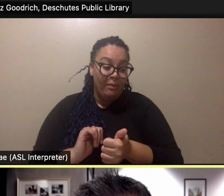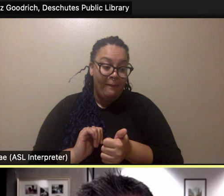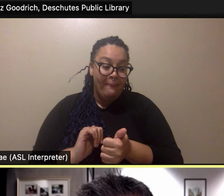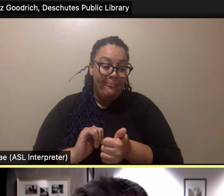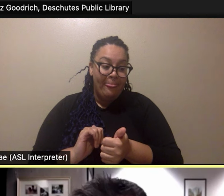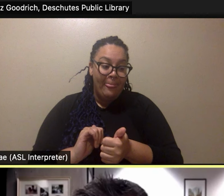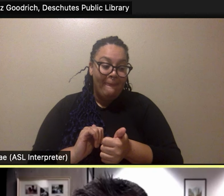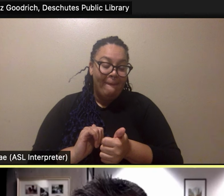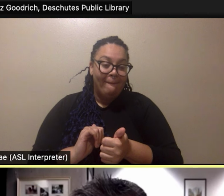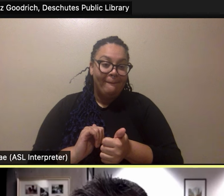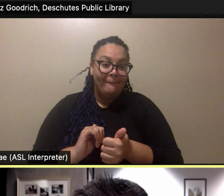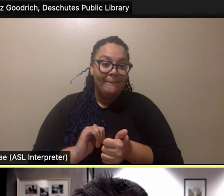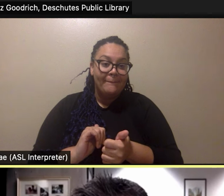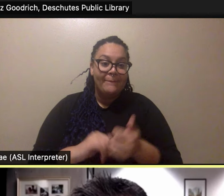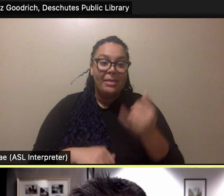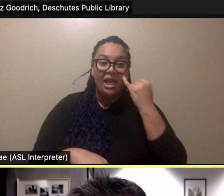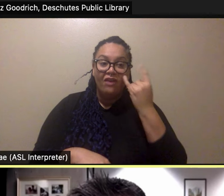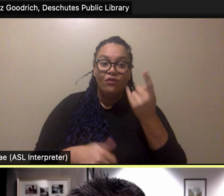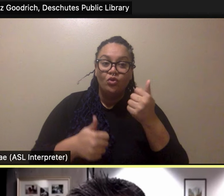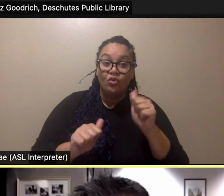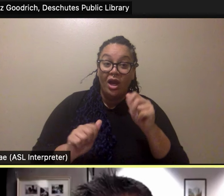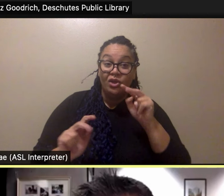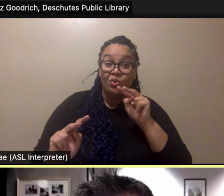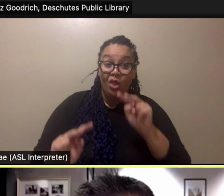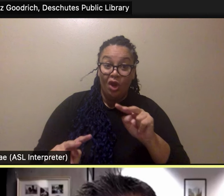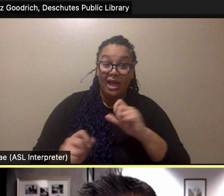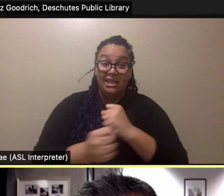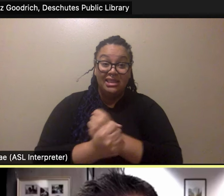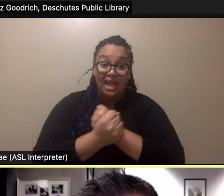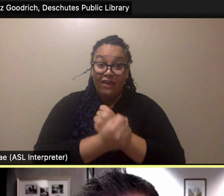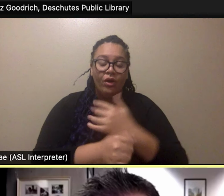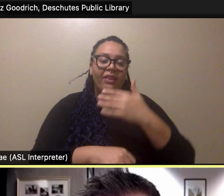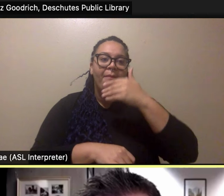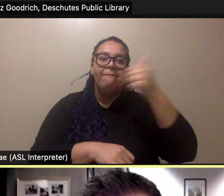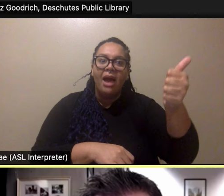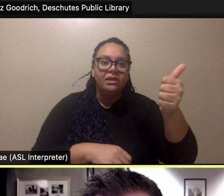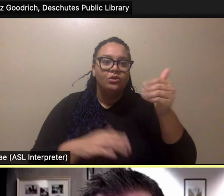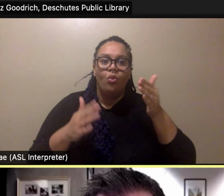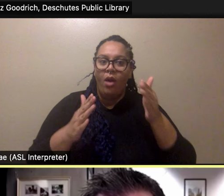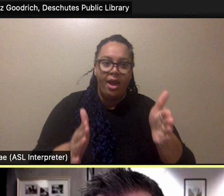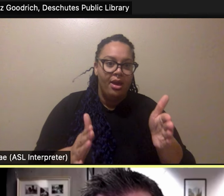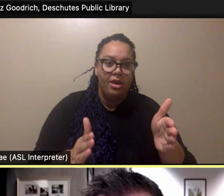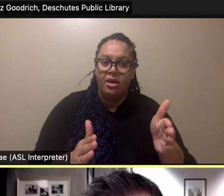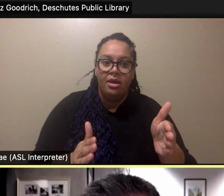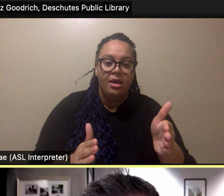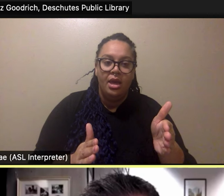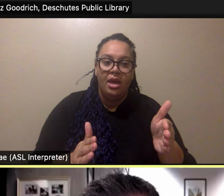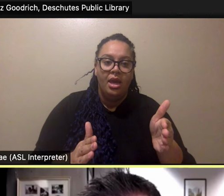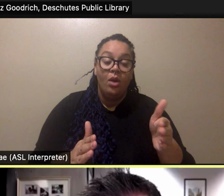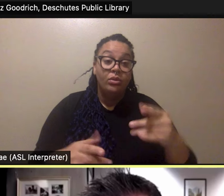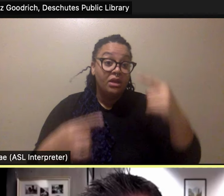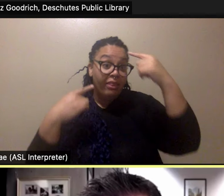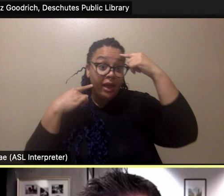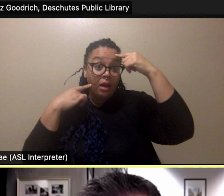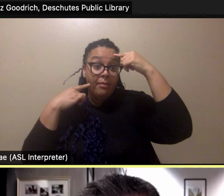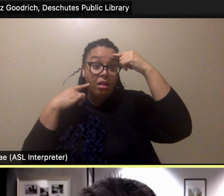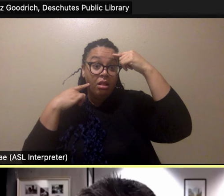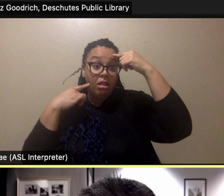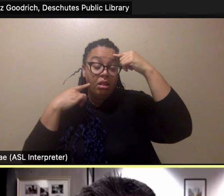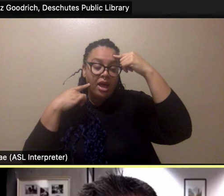even if you tried to look at slavery in the best light possible, this kind of thing was thinkable, and it was what